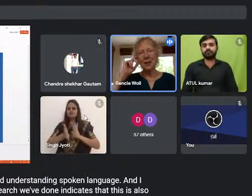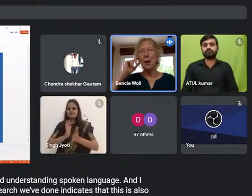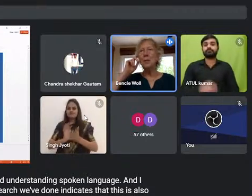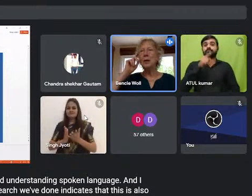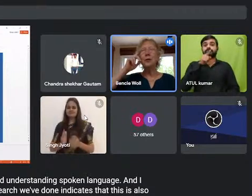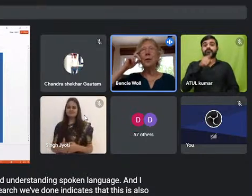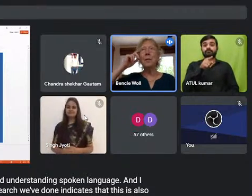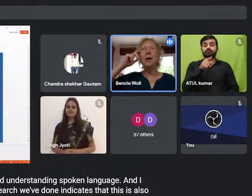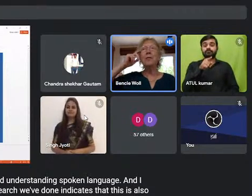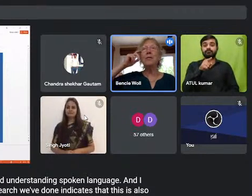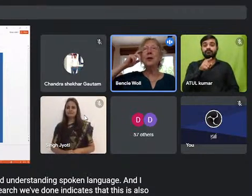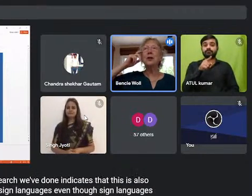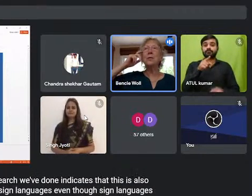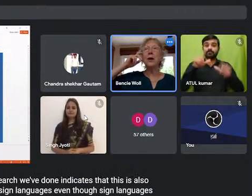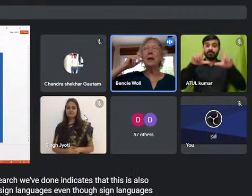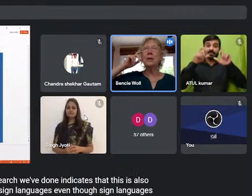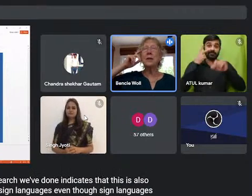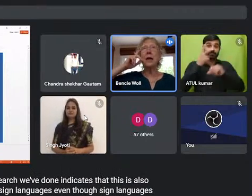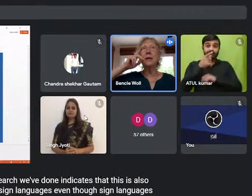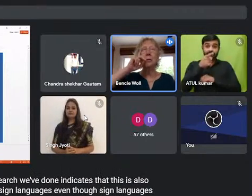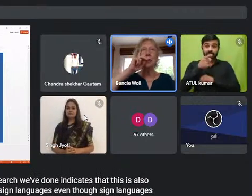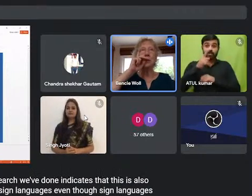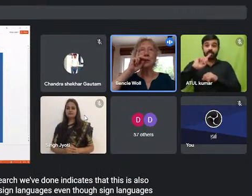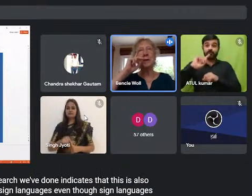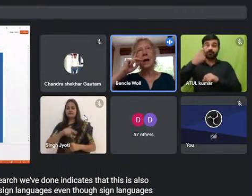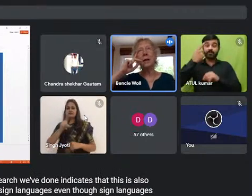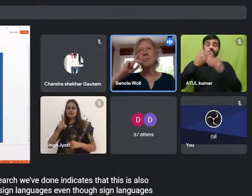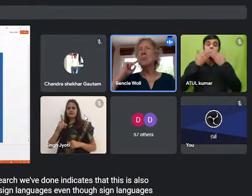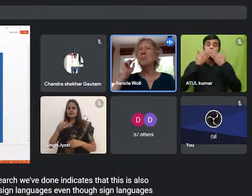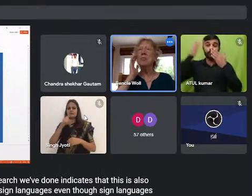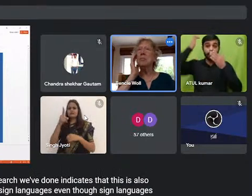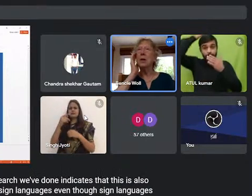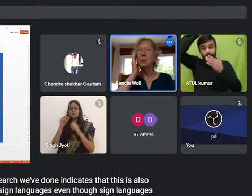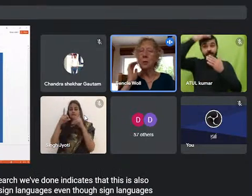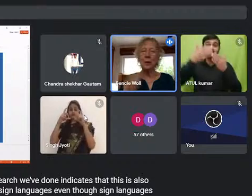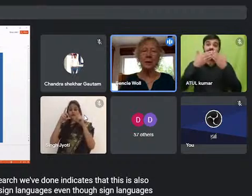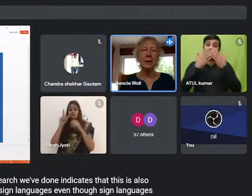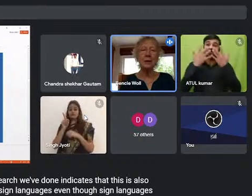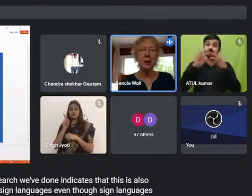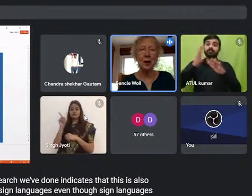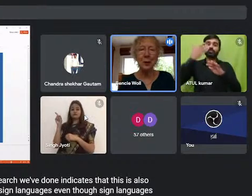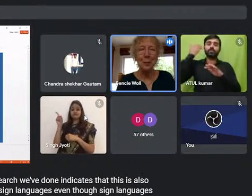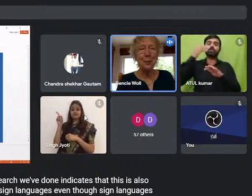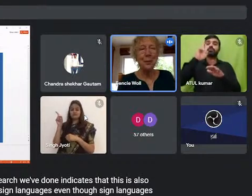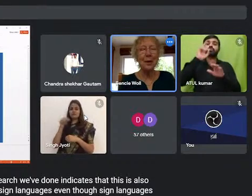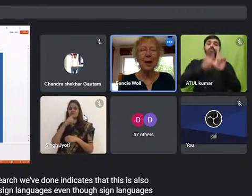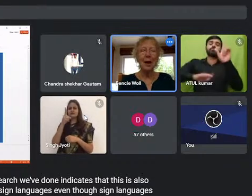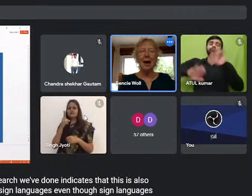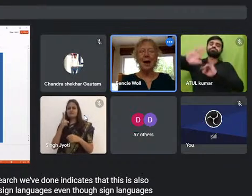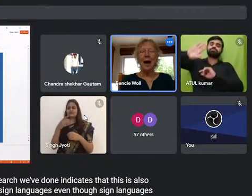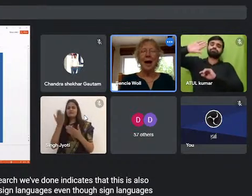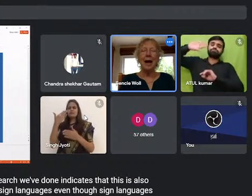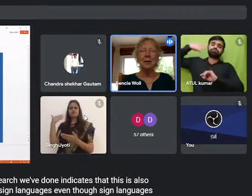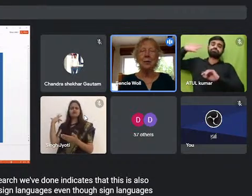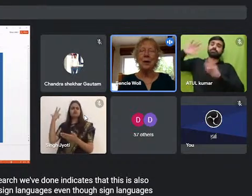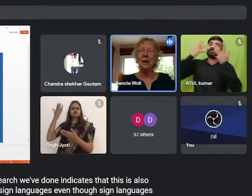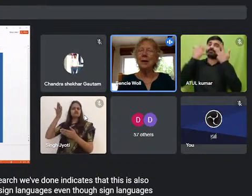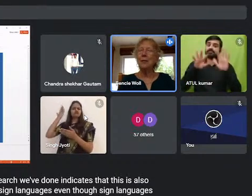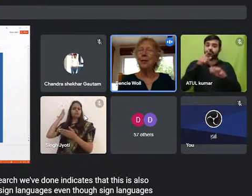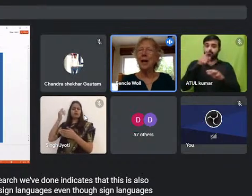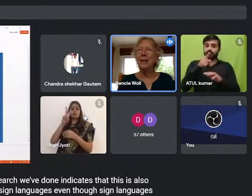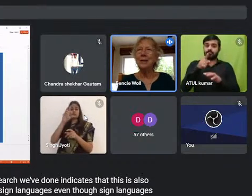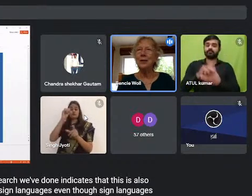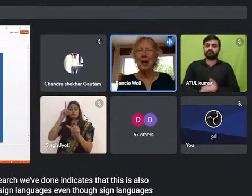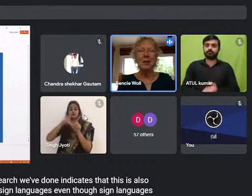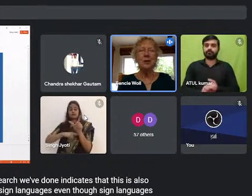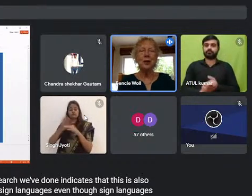This is an image from our first brain study, which was done 20 years ago. And